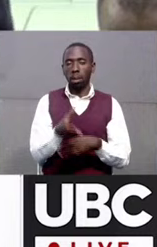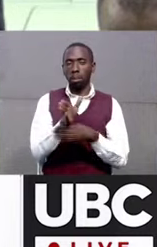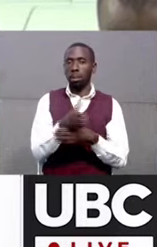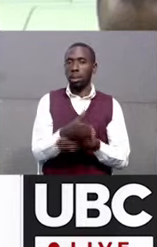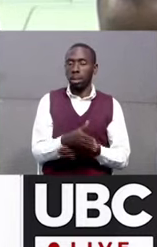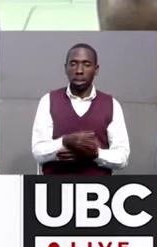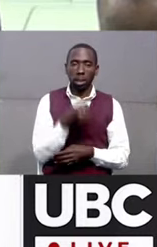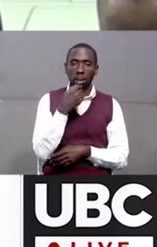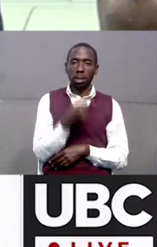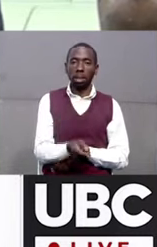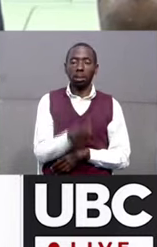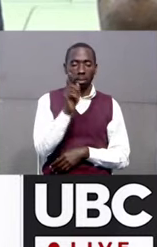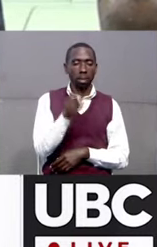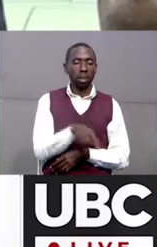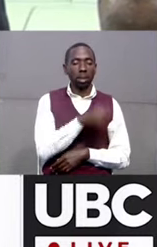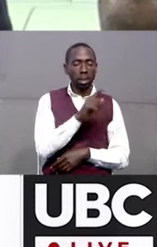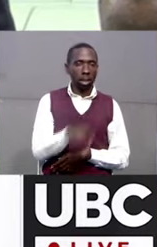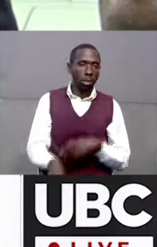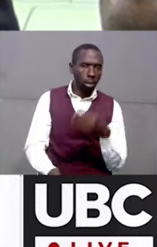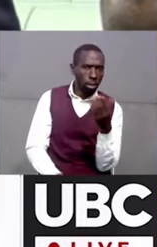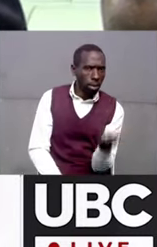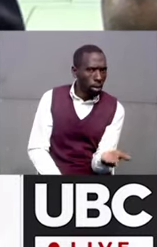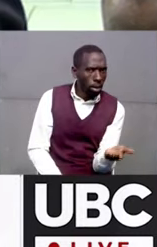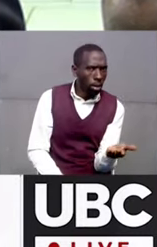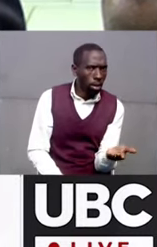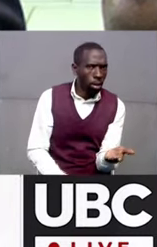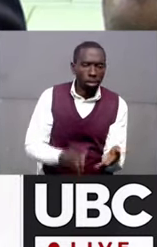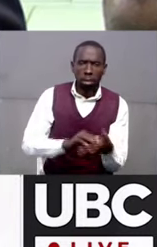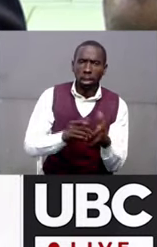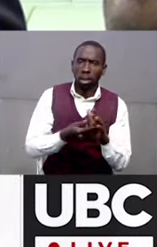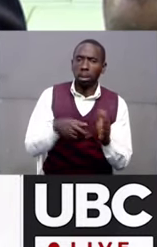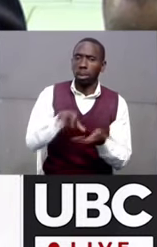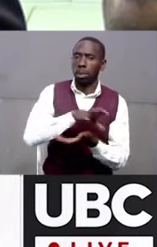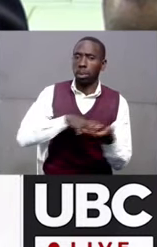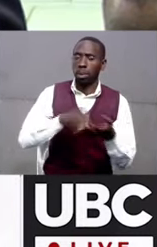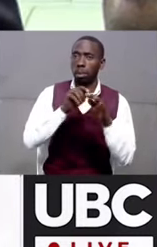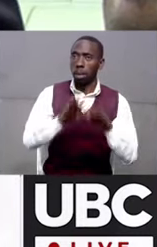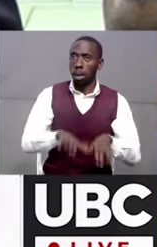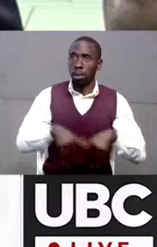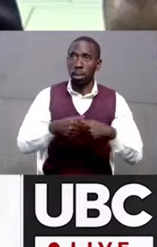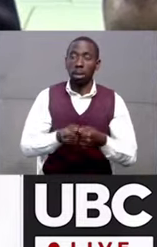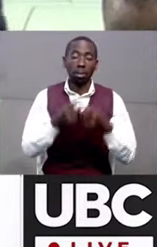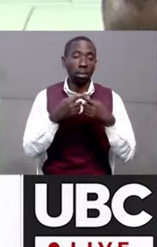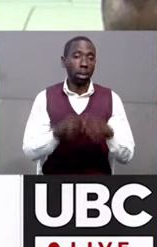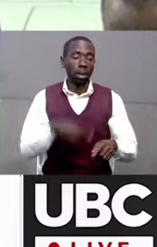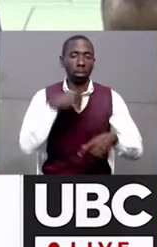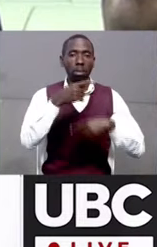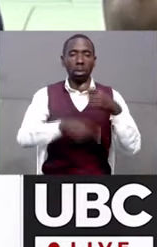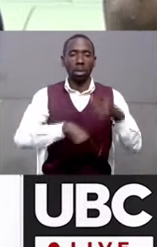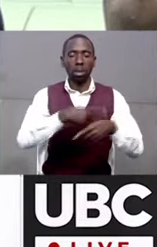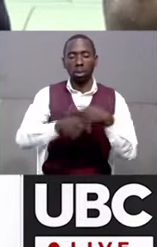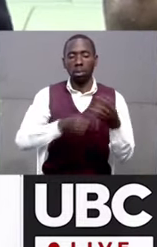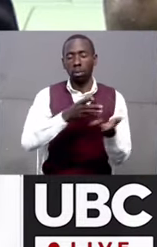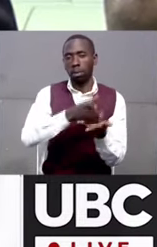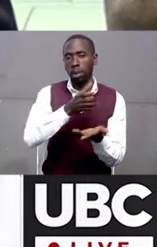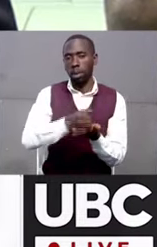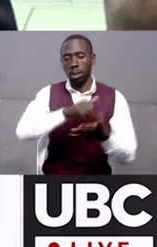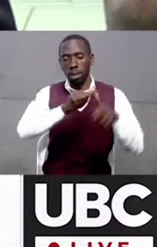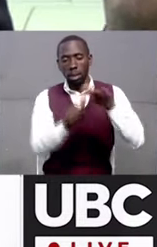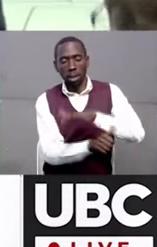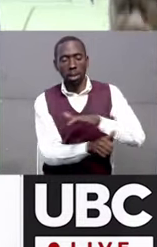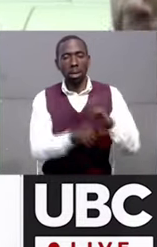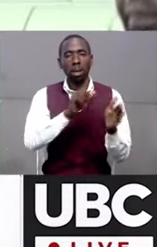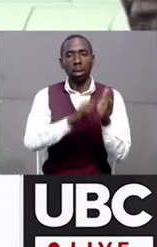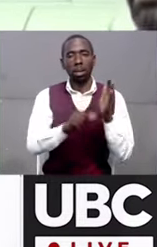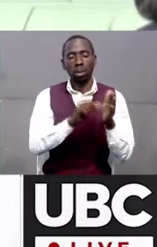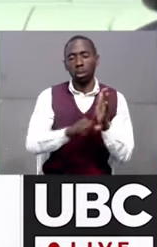there was an error, it is an indictment on this house. The process of budgeting under Article